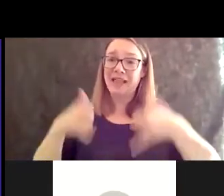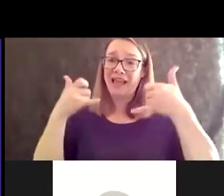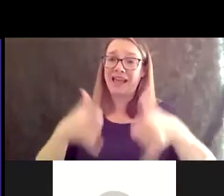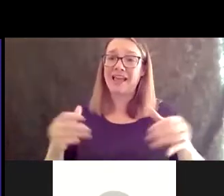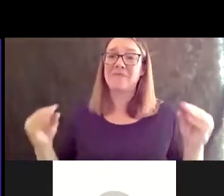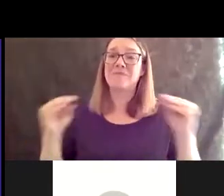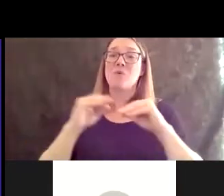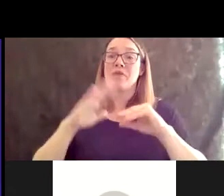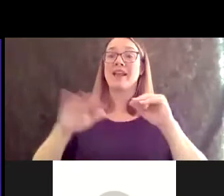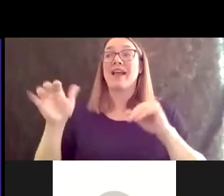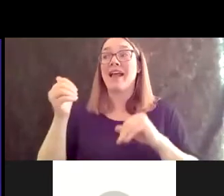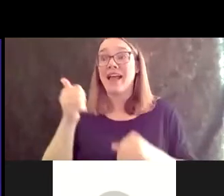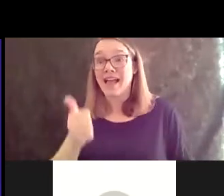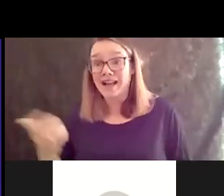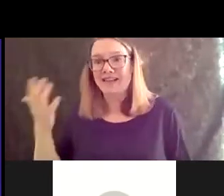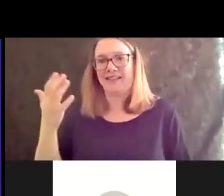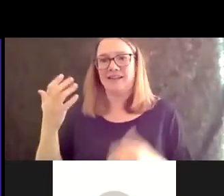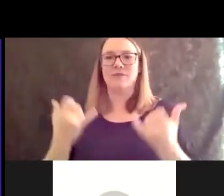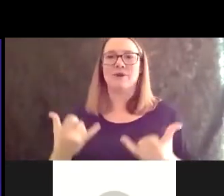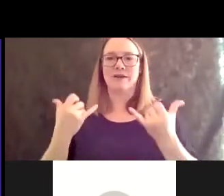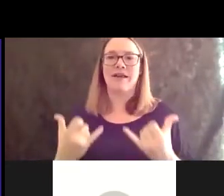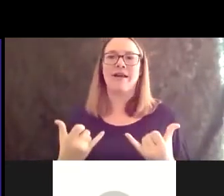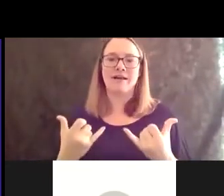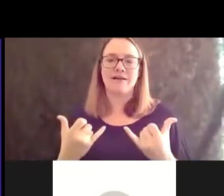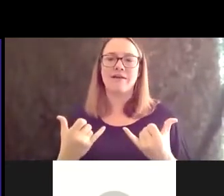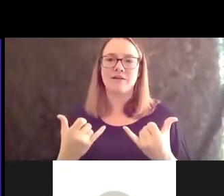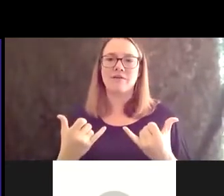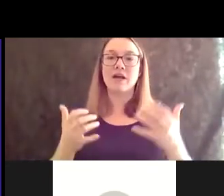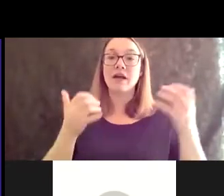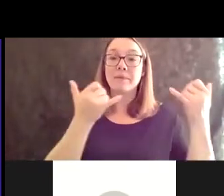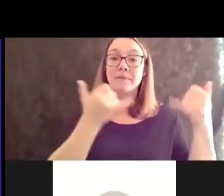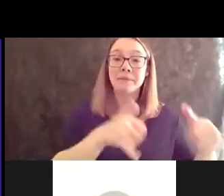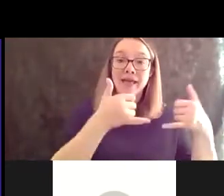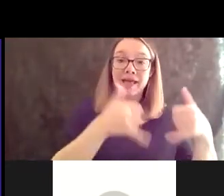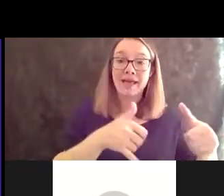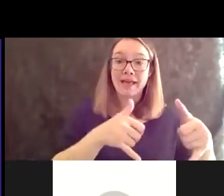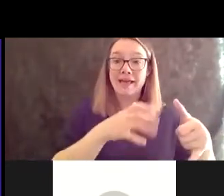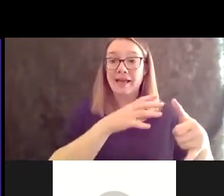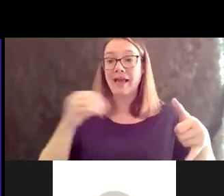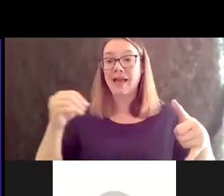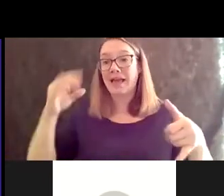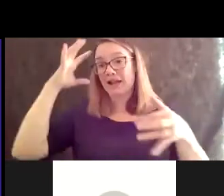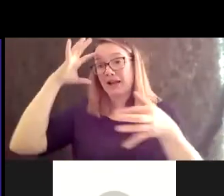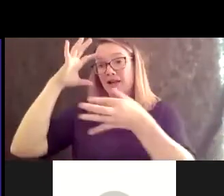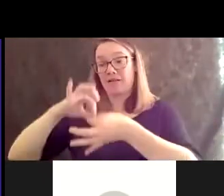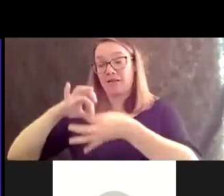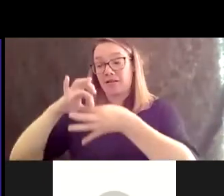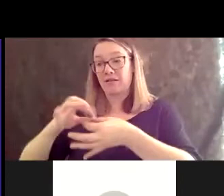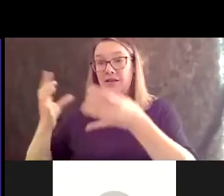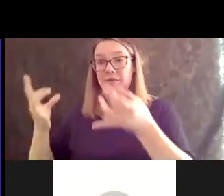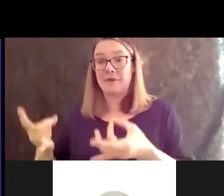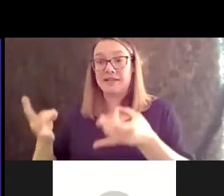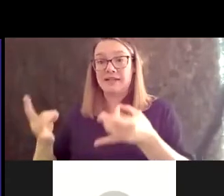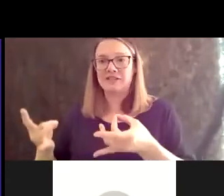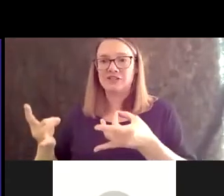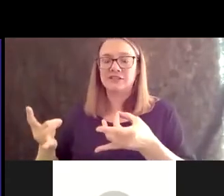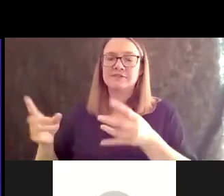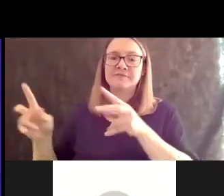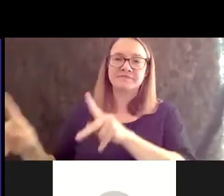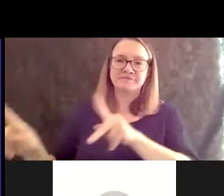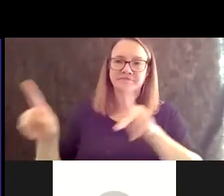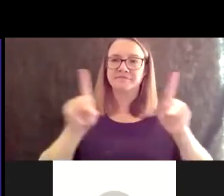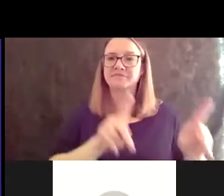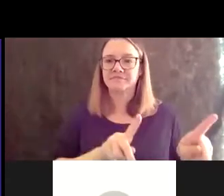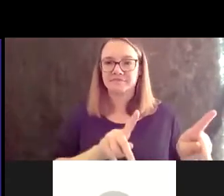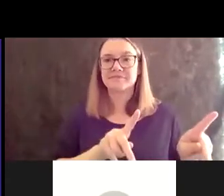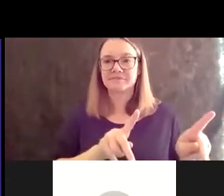right now, and play has so much similarities to mindfulness and meditation. And if we learn how to hone in on both